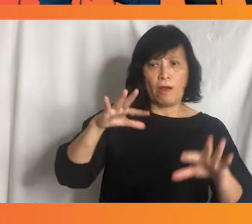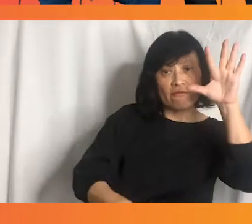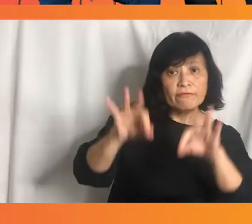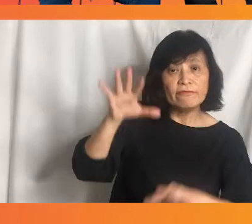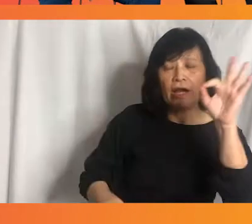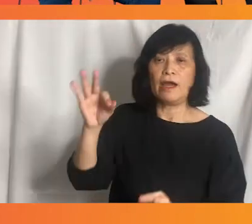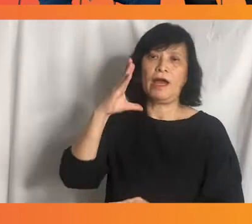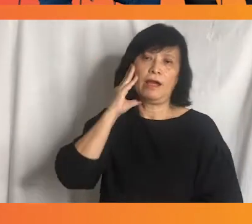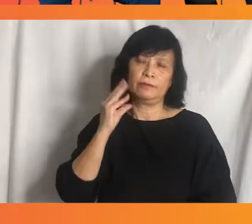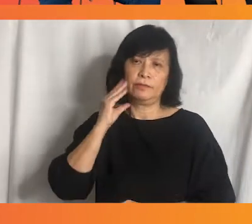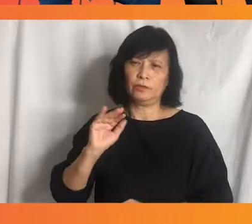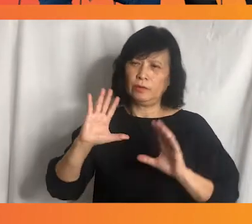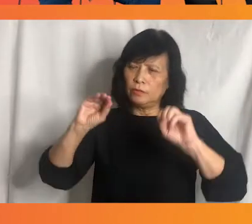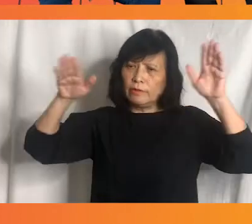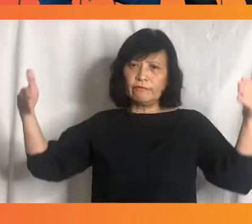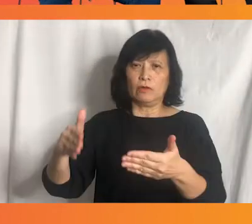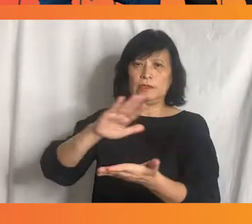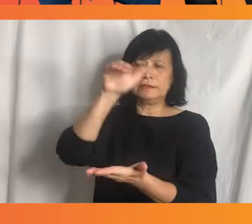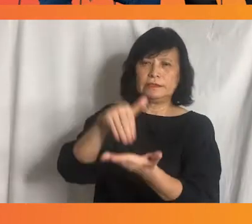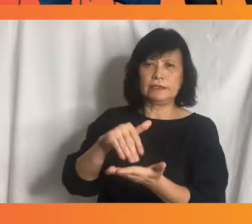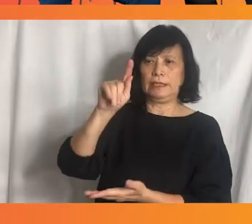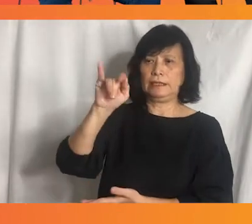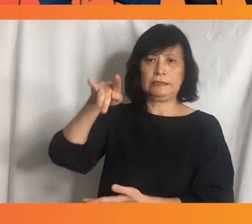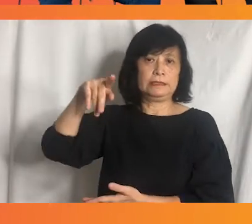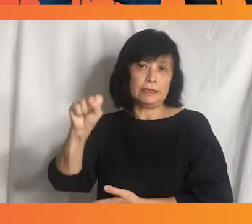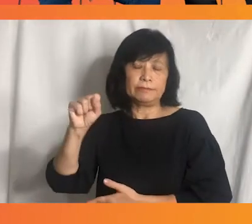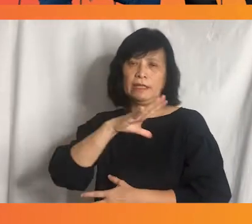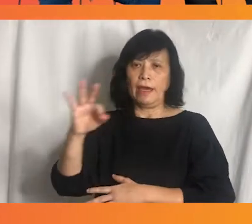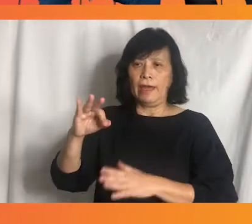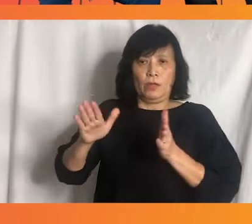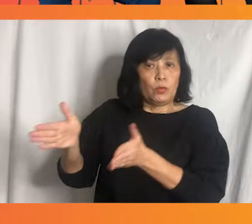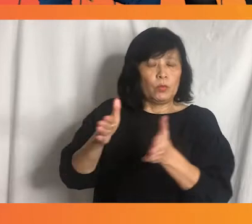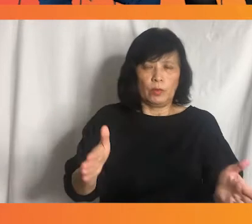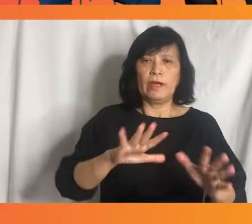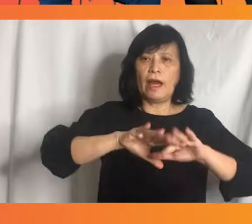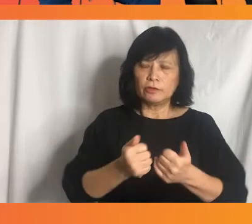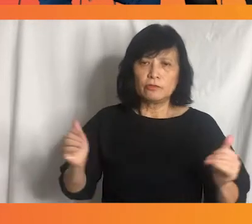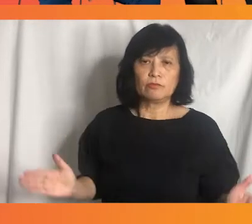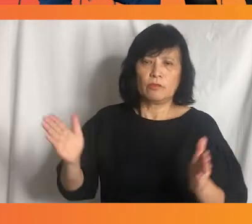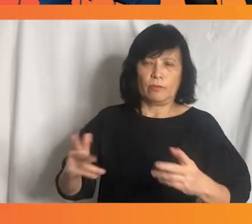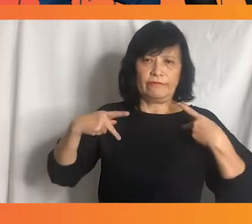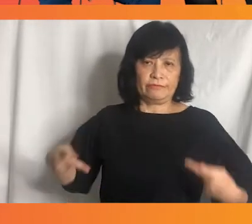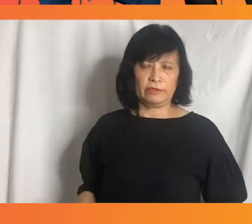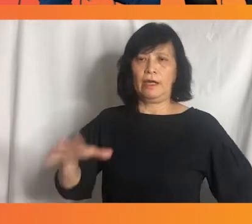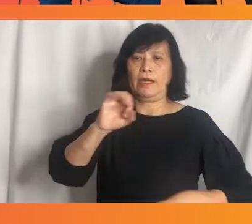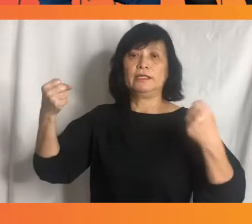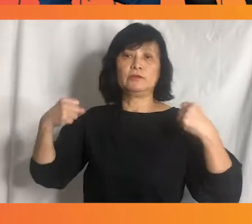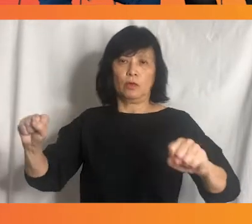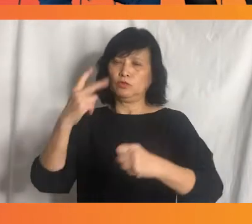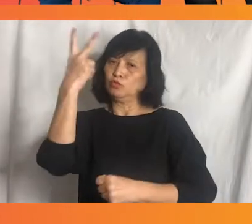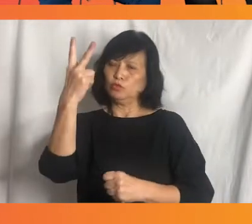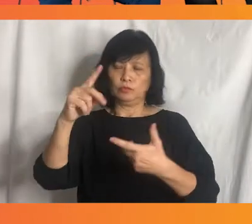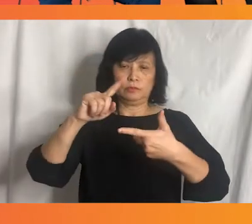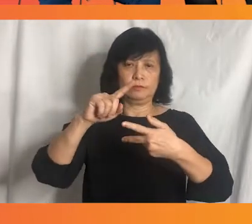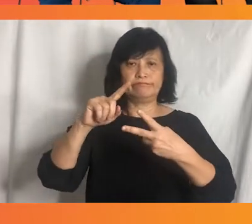we will scope and center our quick tips and strategies today to promote participation in physical activity on just two core aspects, which are the